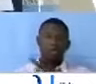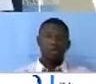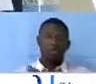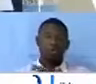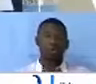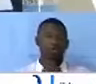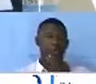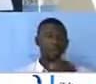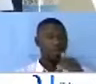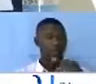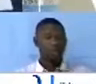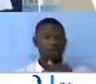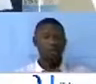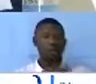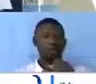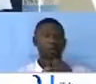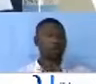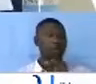Sokoto.